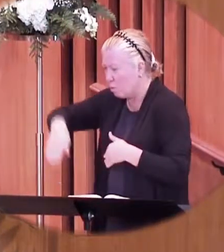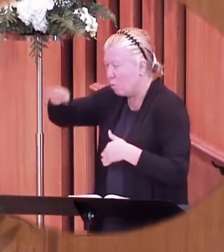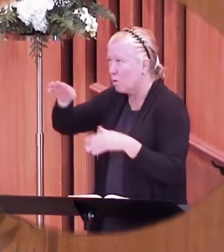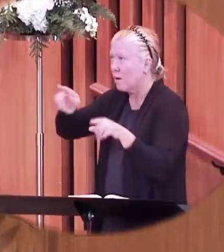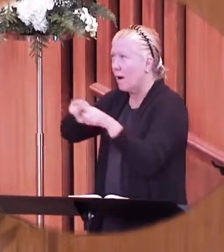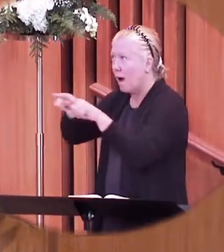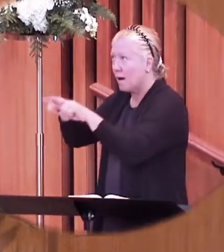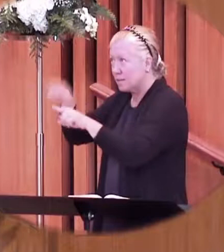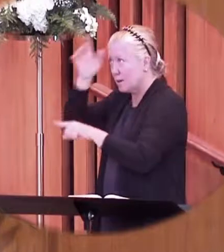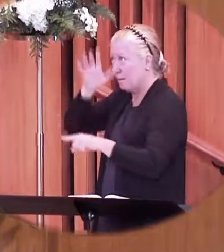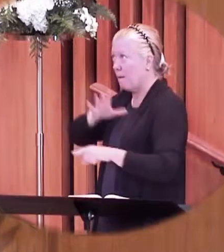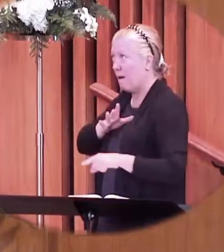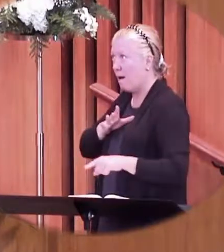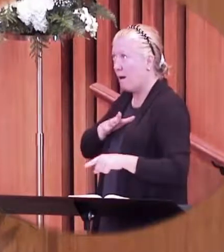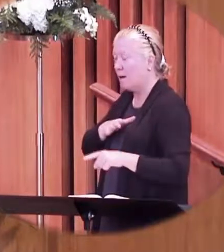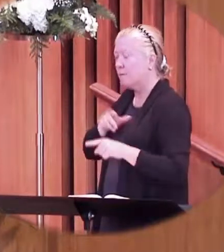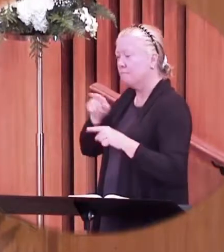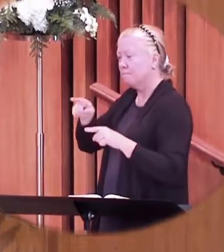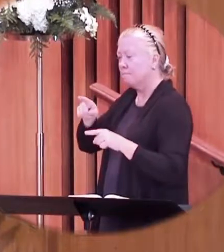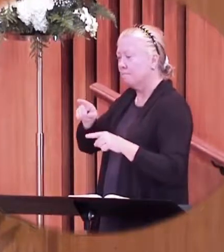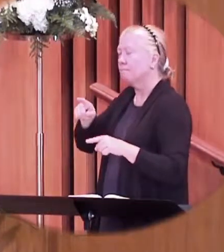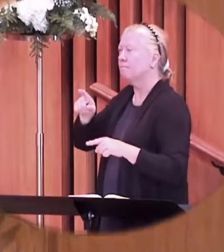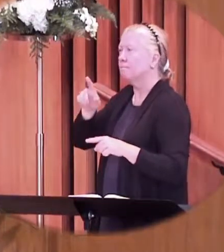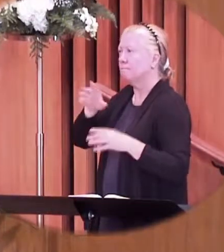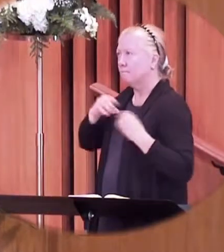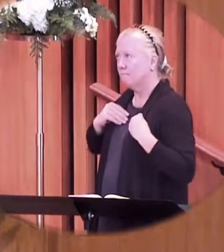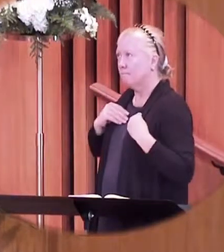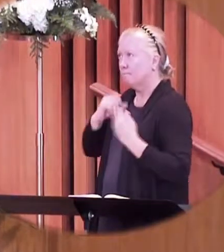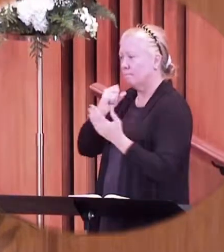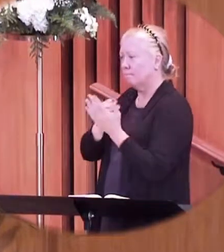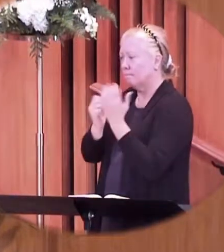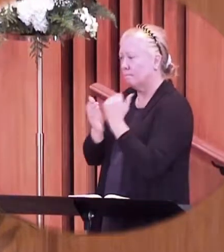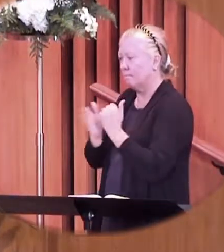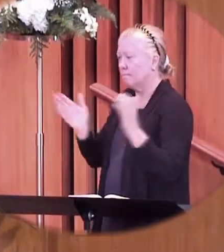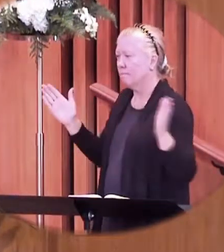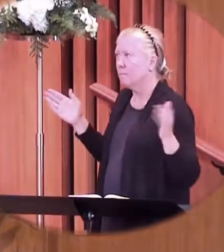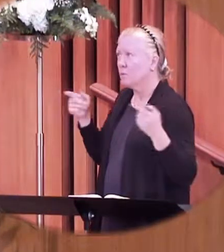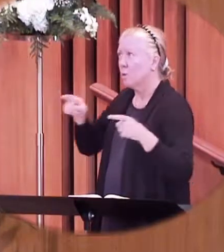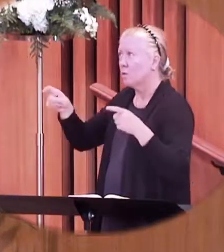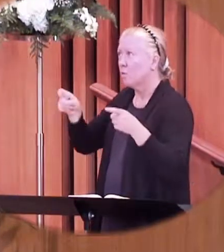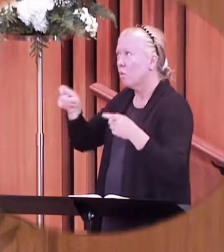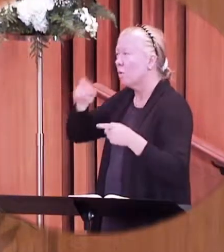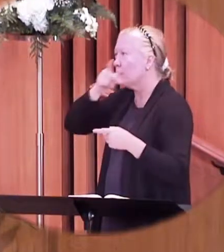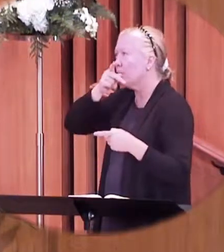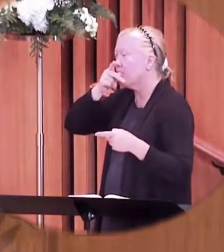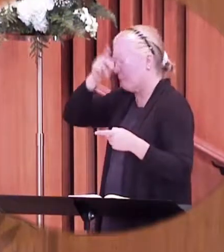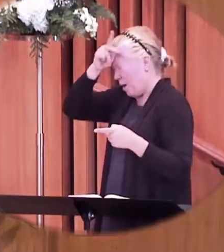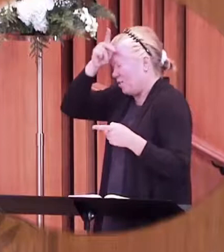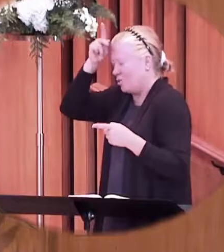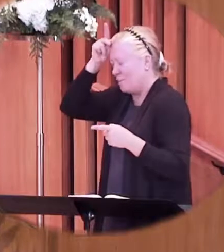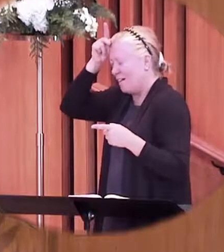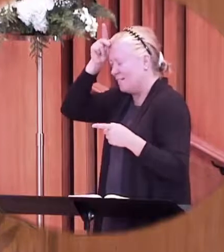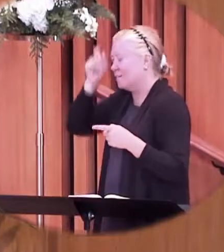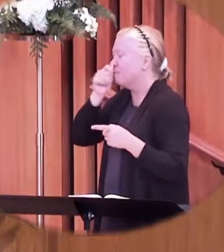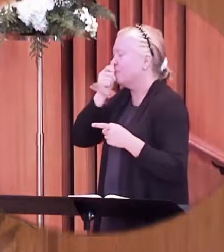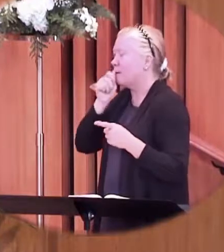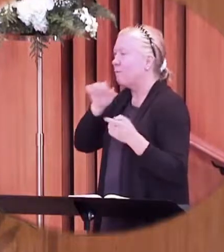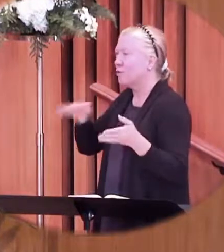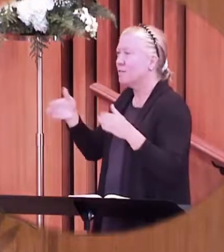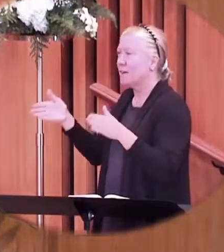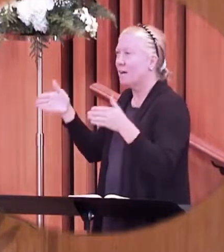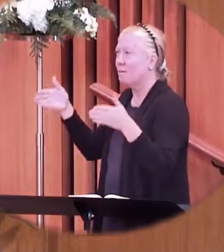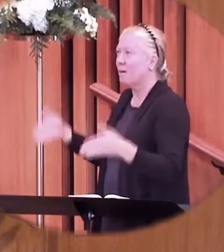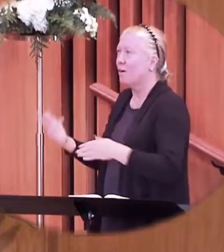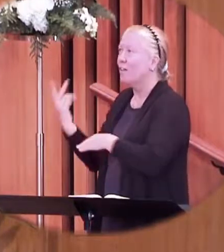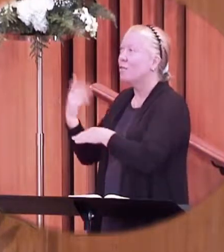man. For our sake he was crucified under Pontius Pilate. He suffered death and was buried, and rose again